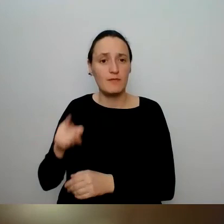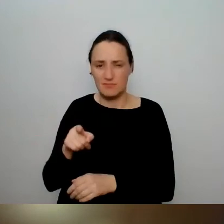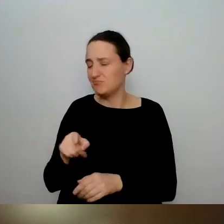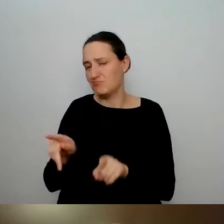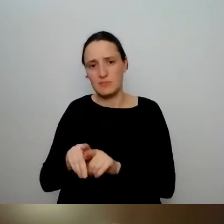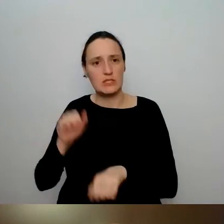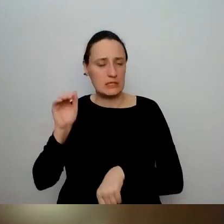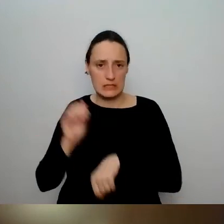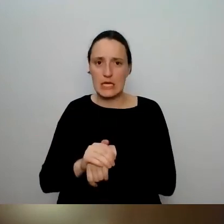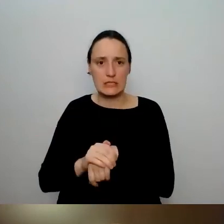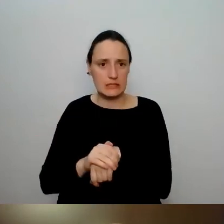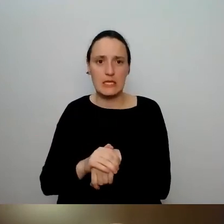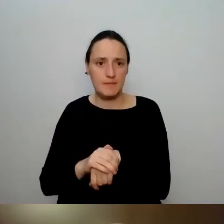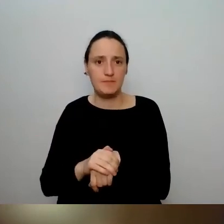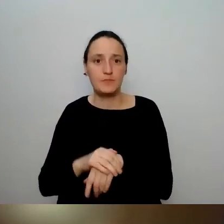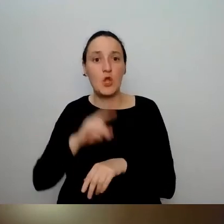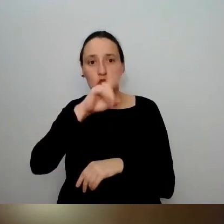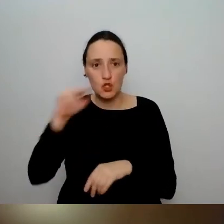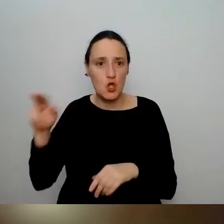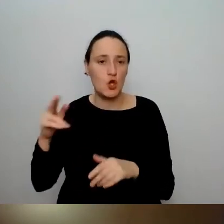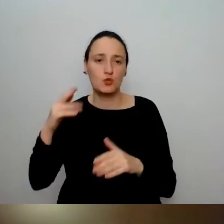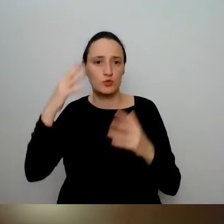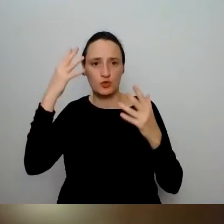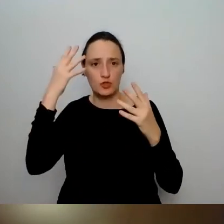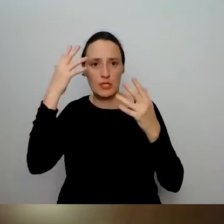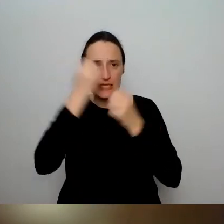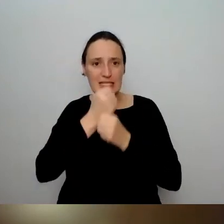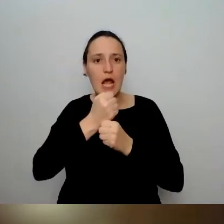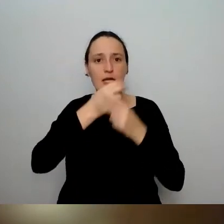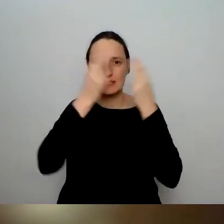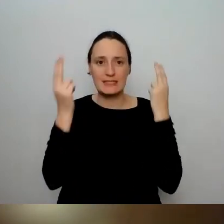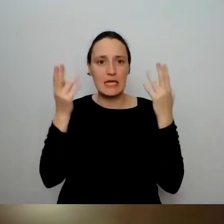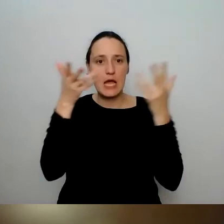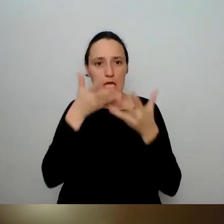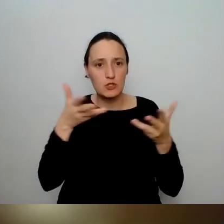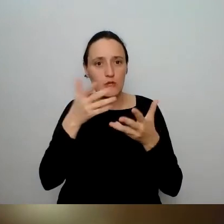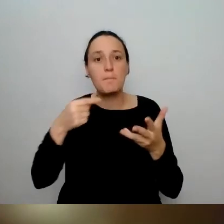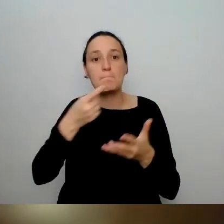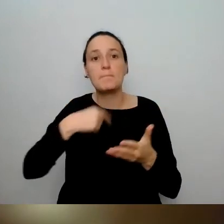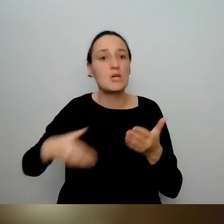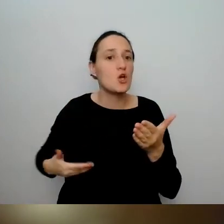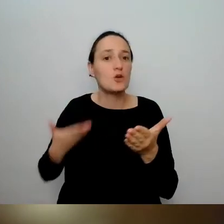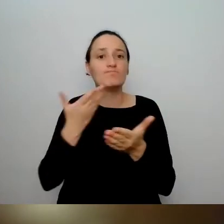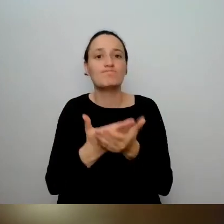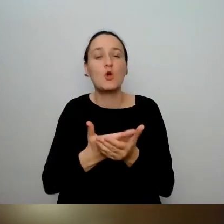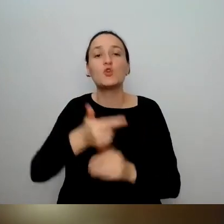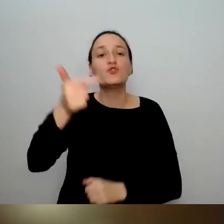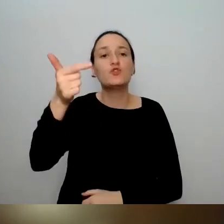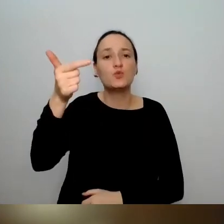in this dark sky, Norwegian Dark Sky Association, we recommend actually 2,700